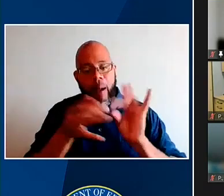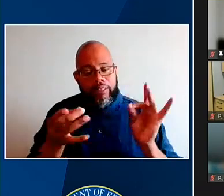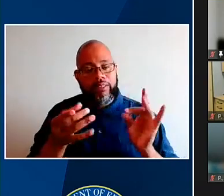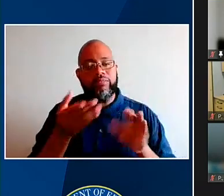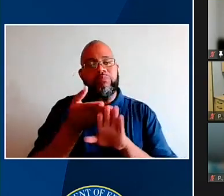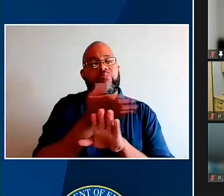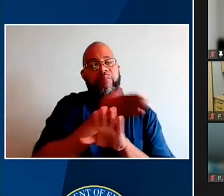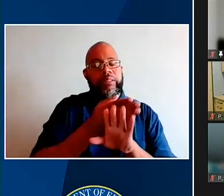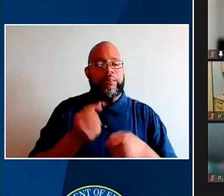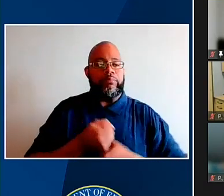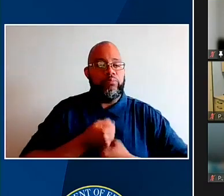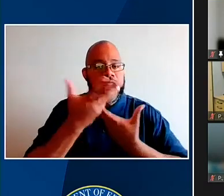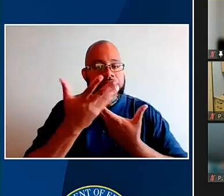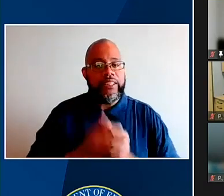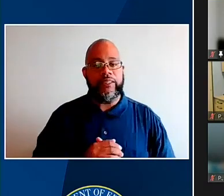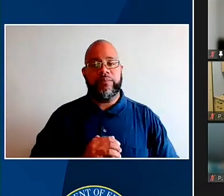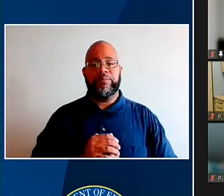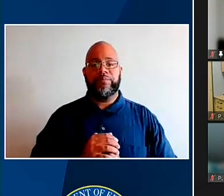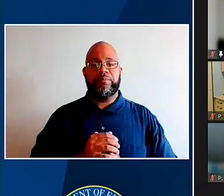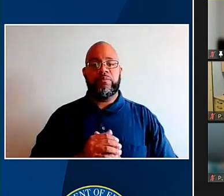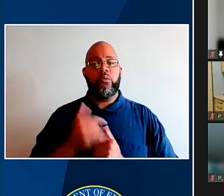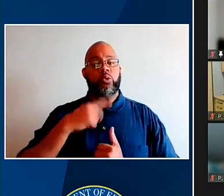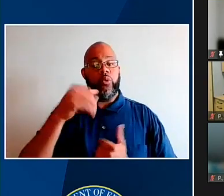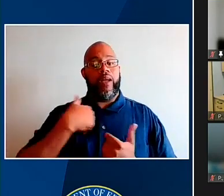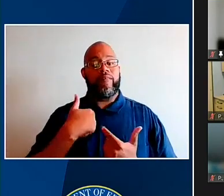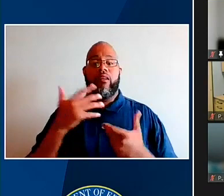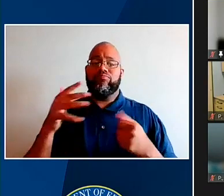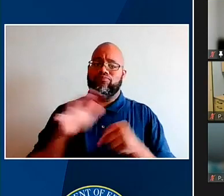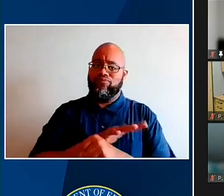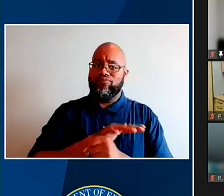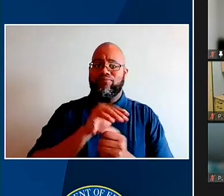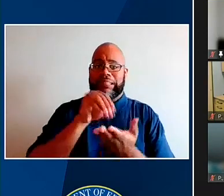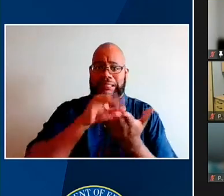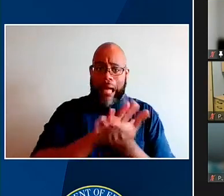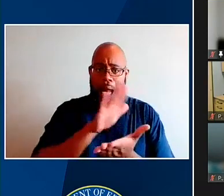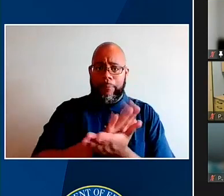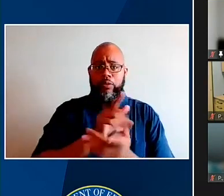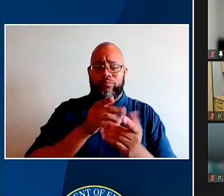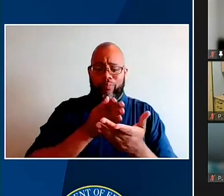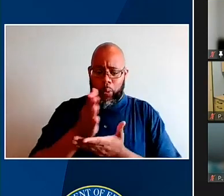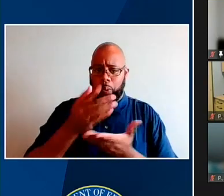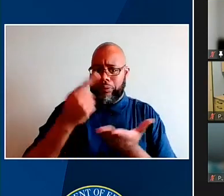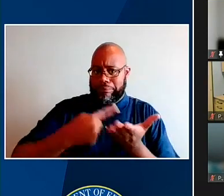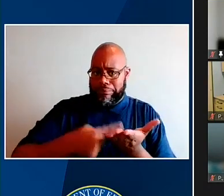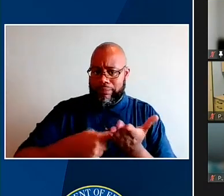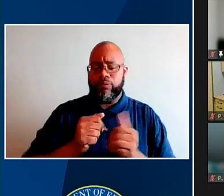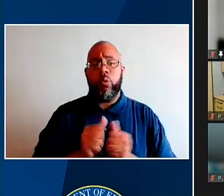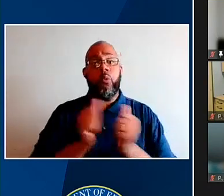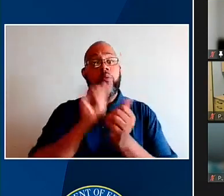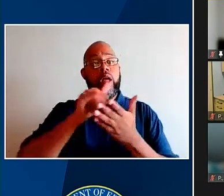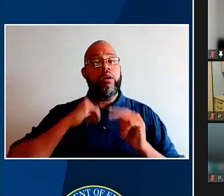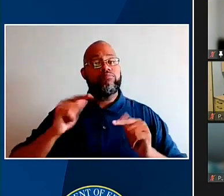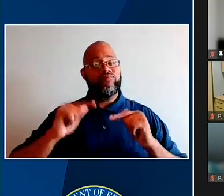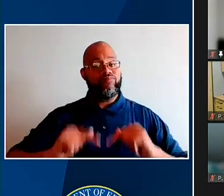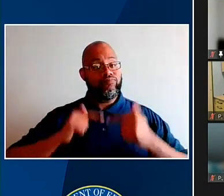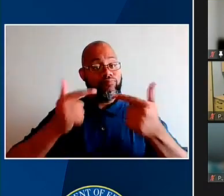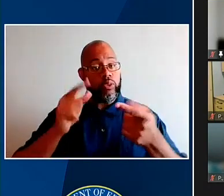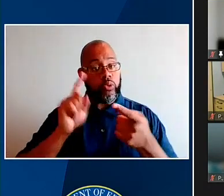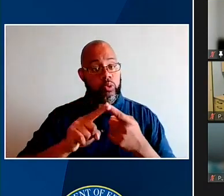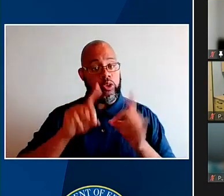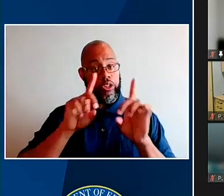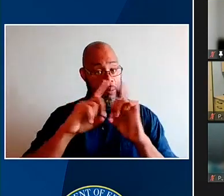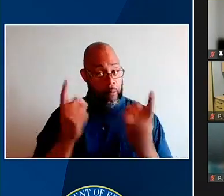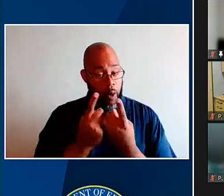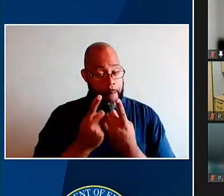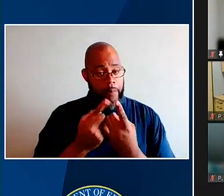previously articulated, because we do have a fair bit of the document still to get through. So with that, I'll turn it right back over to the department.